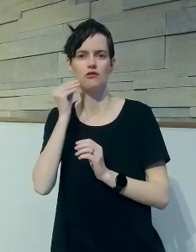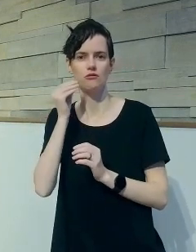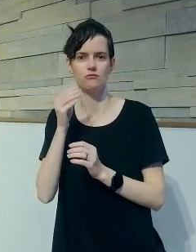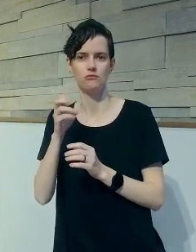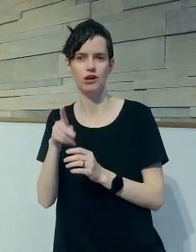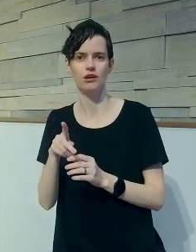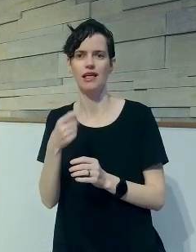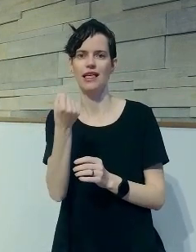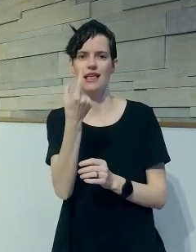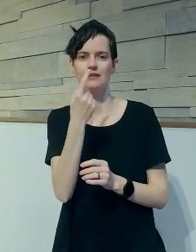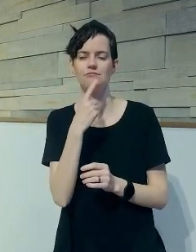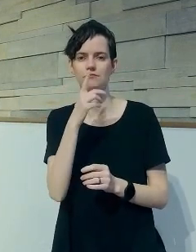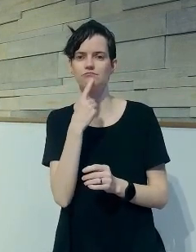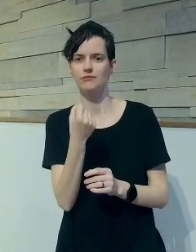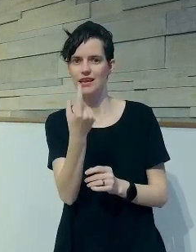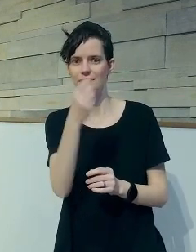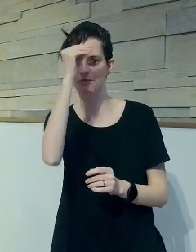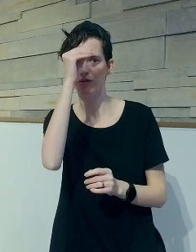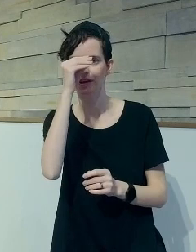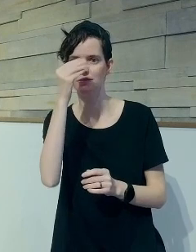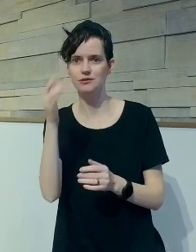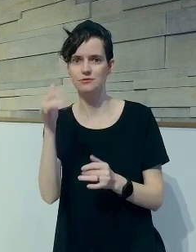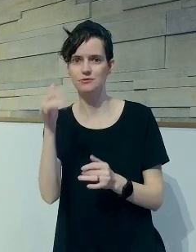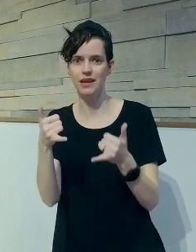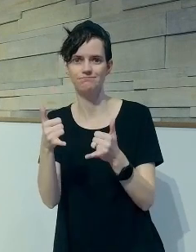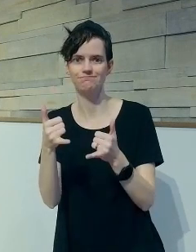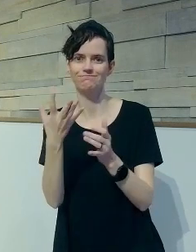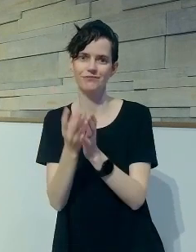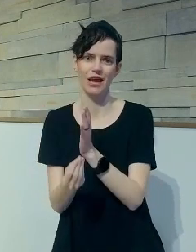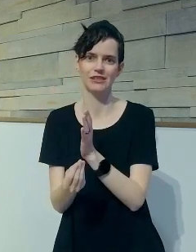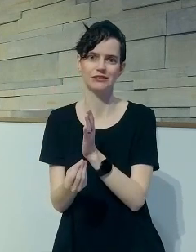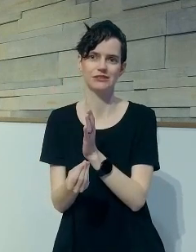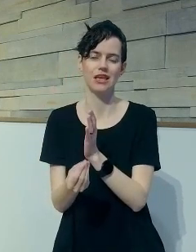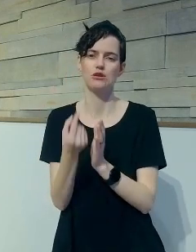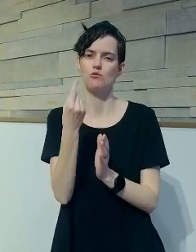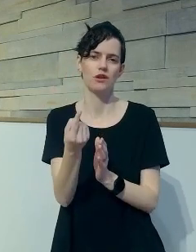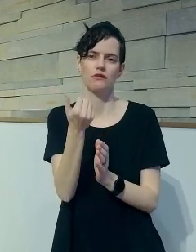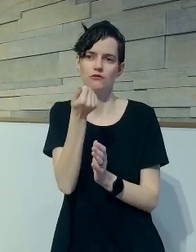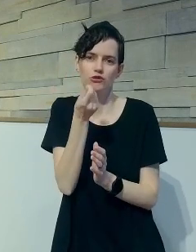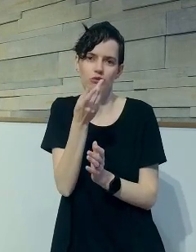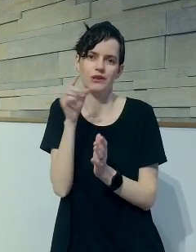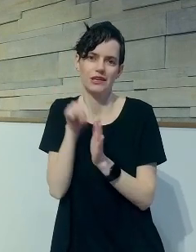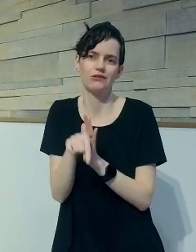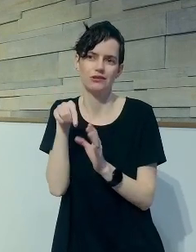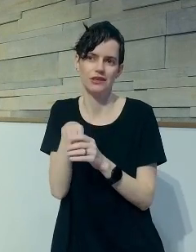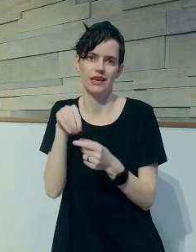boy was playing. That 11-year-old boy didn't make it. He died. He was one of those who were killed in that